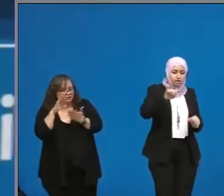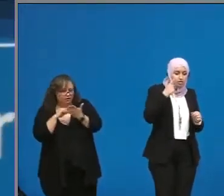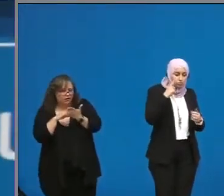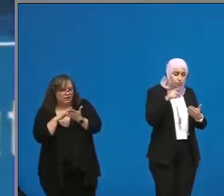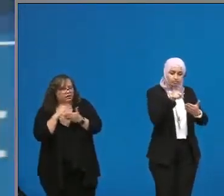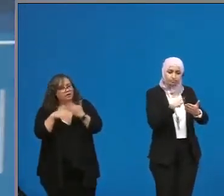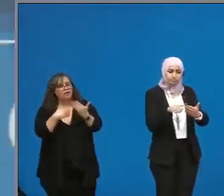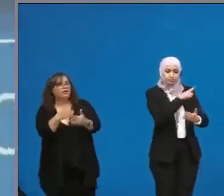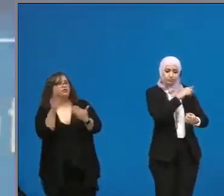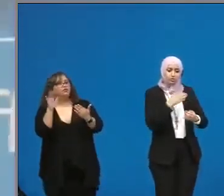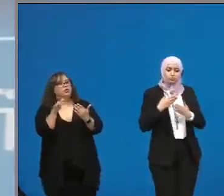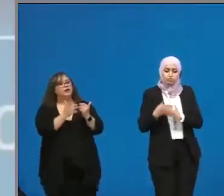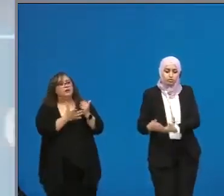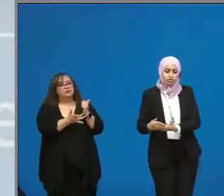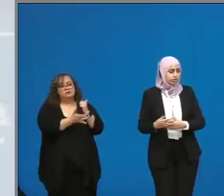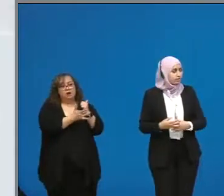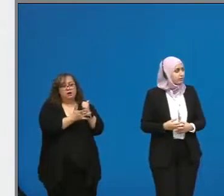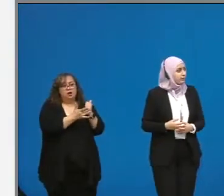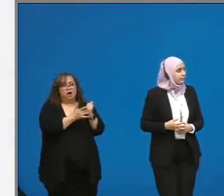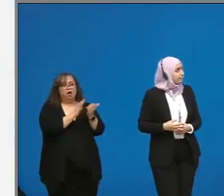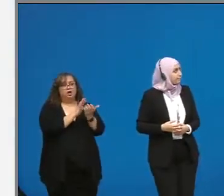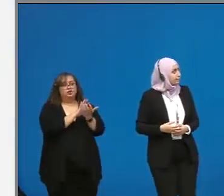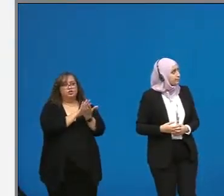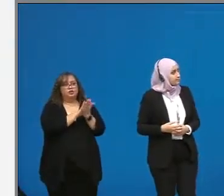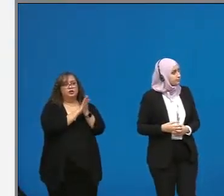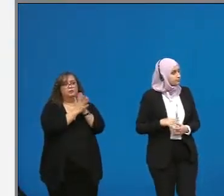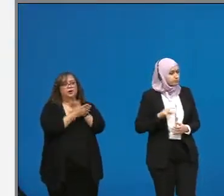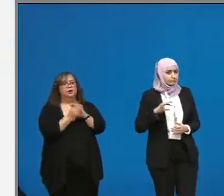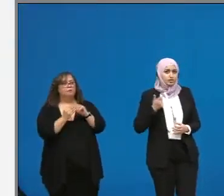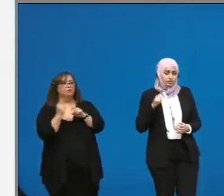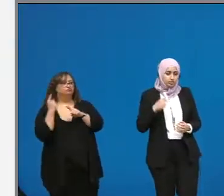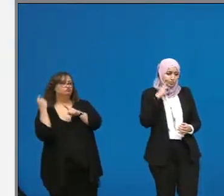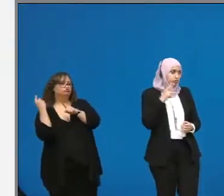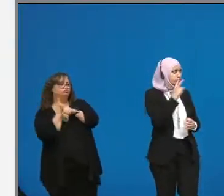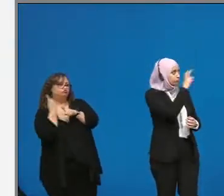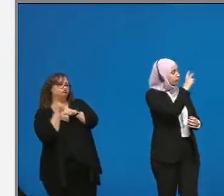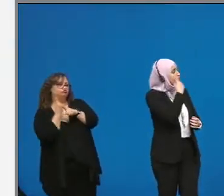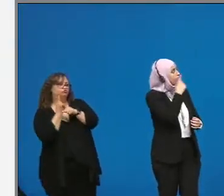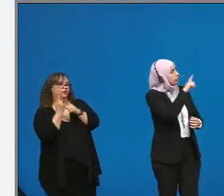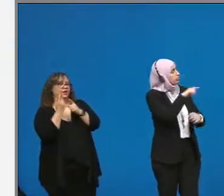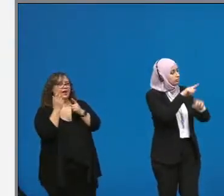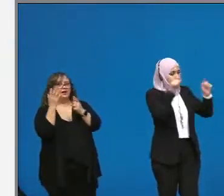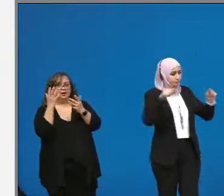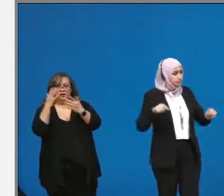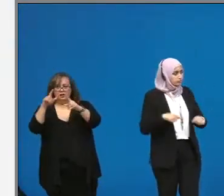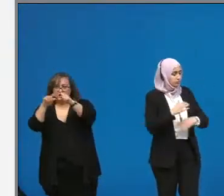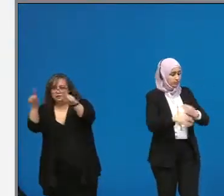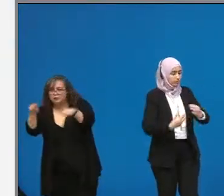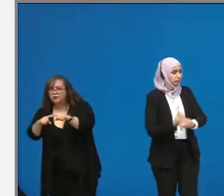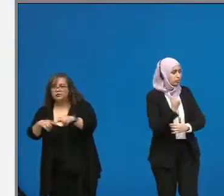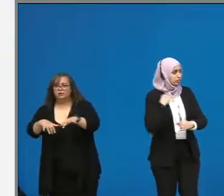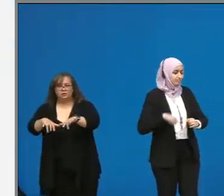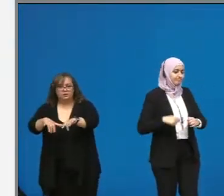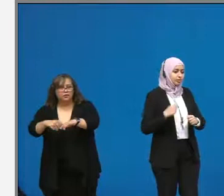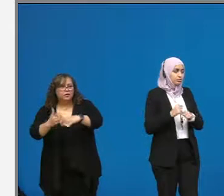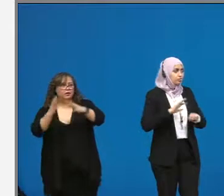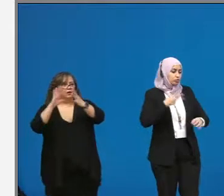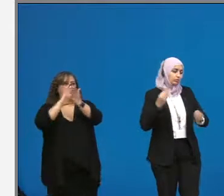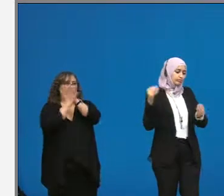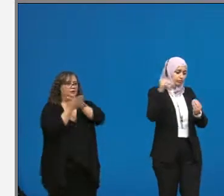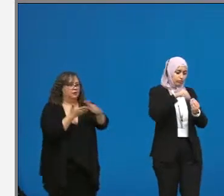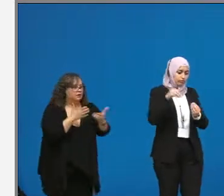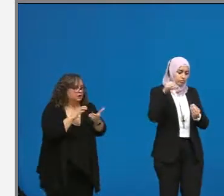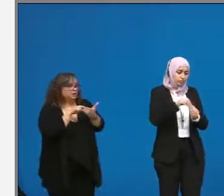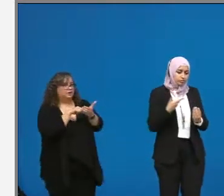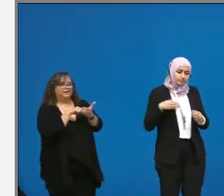has started to morph and it started to gather together in all the devices that we've been using. So assistive technology for me, the word